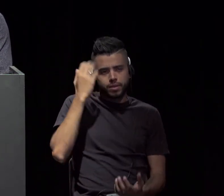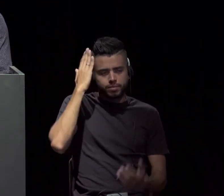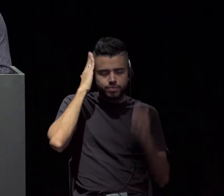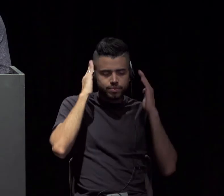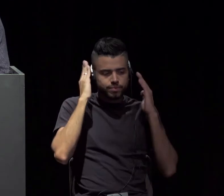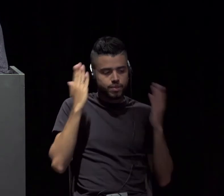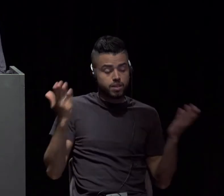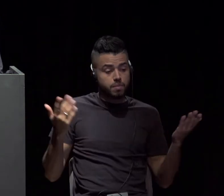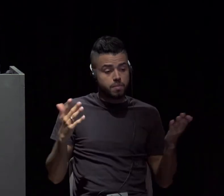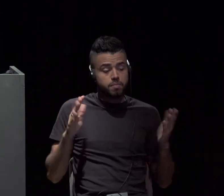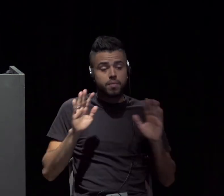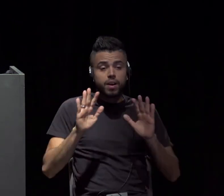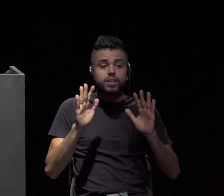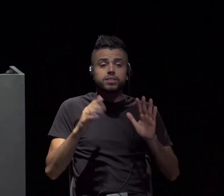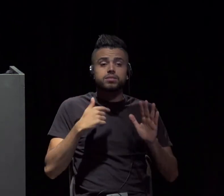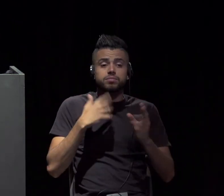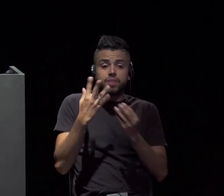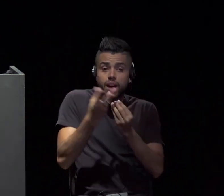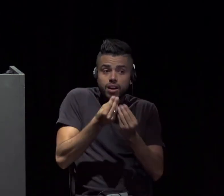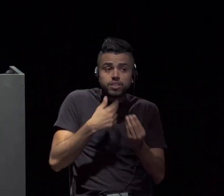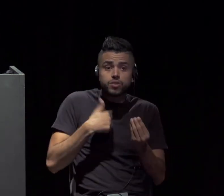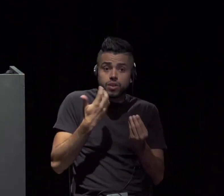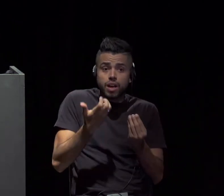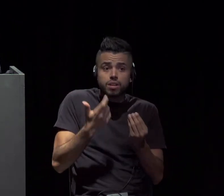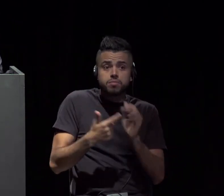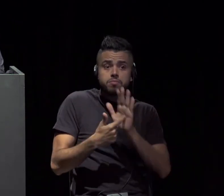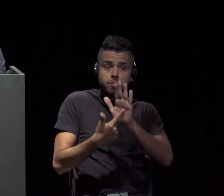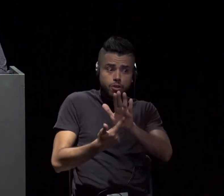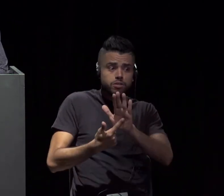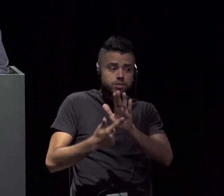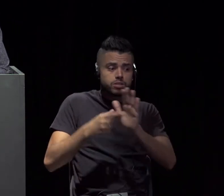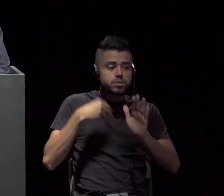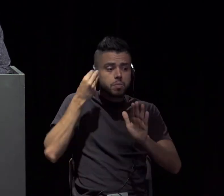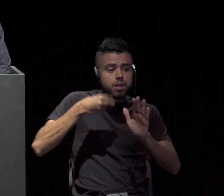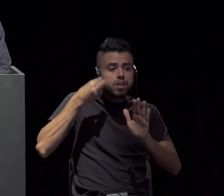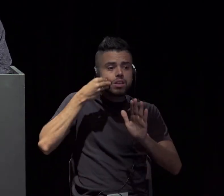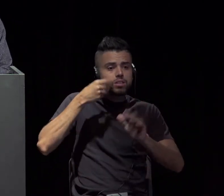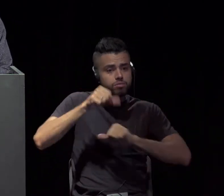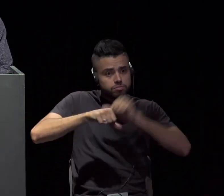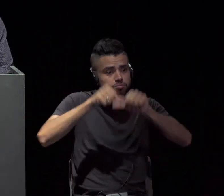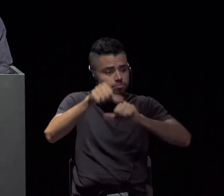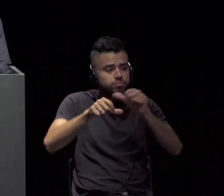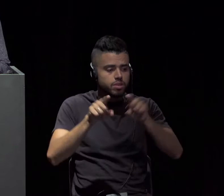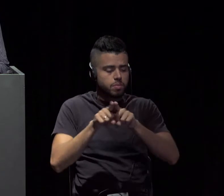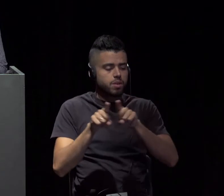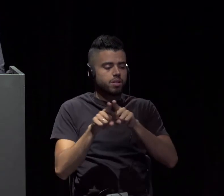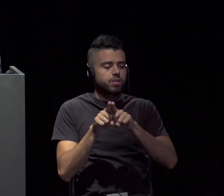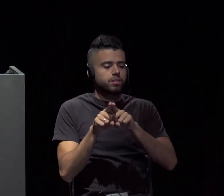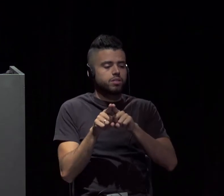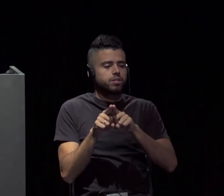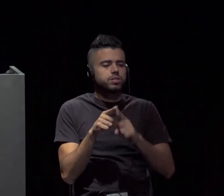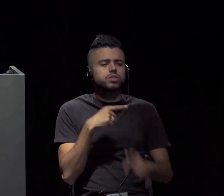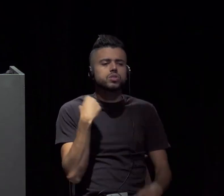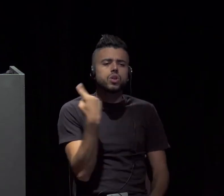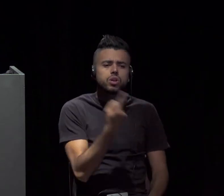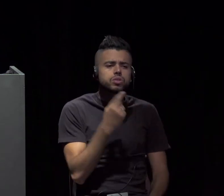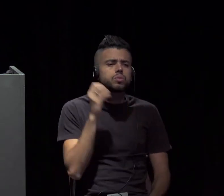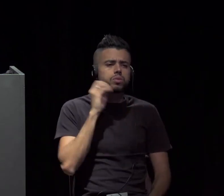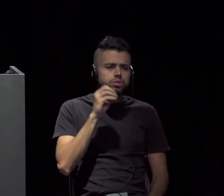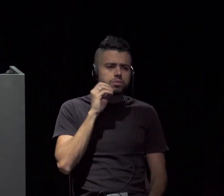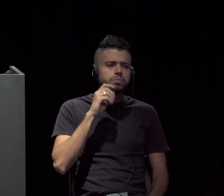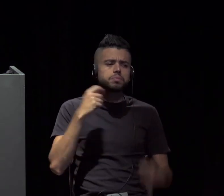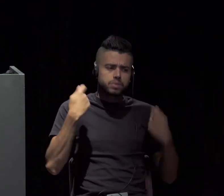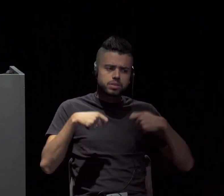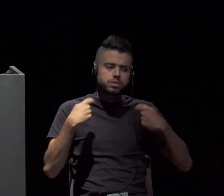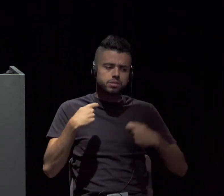experience. Each time they are brought out, it should be an opportunity for them to take on a new shape." The question for Anatsui, therefore, is